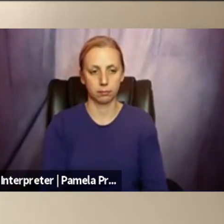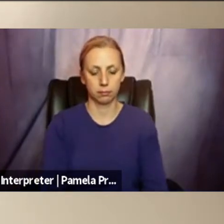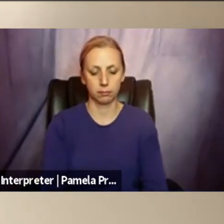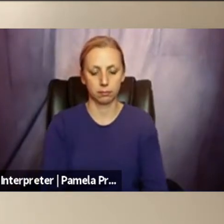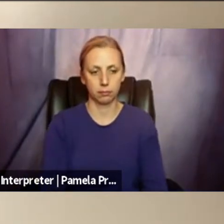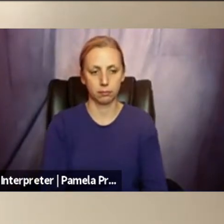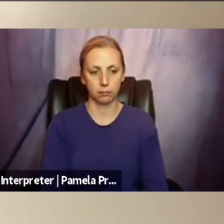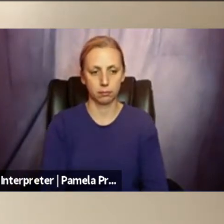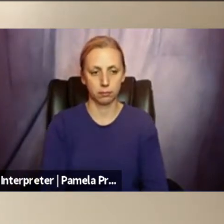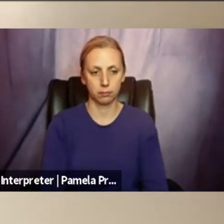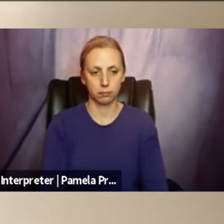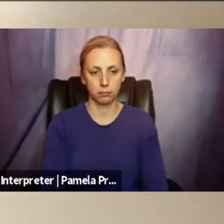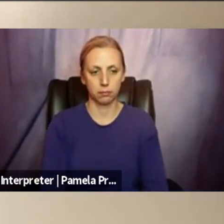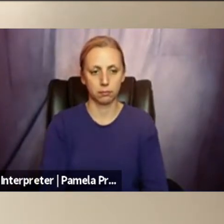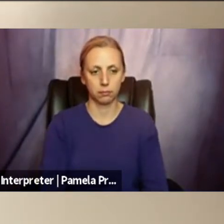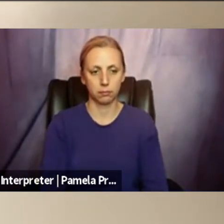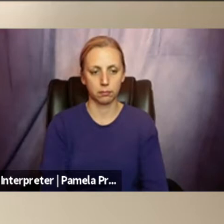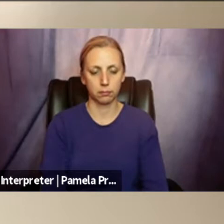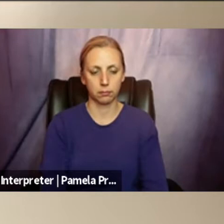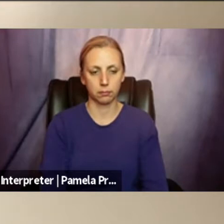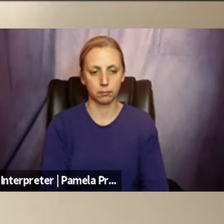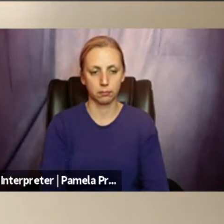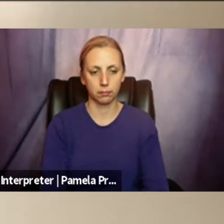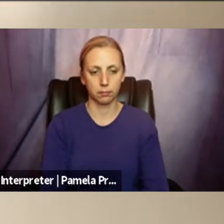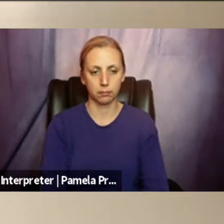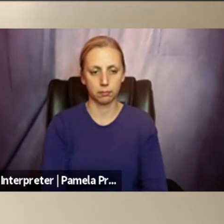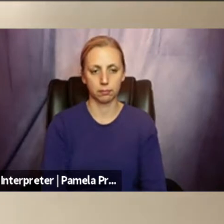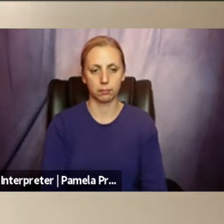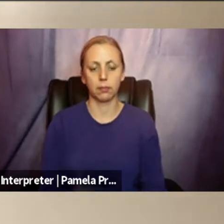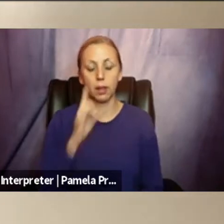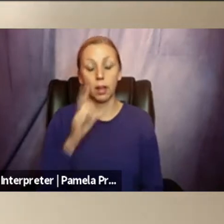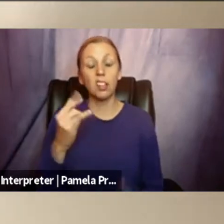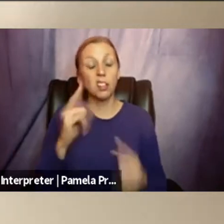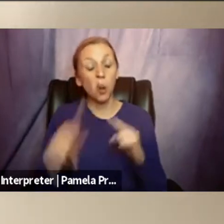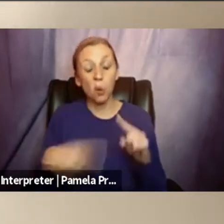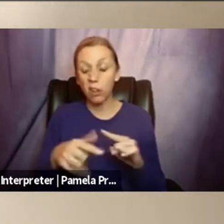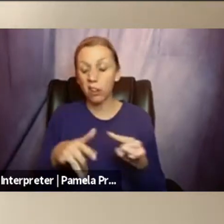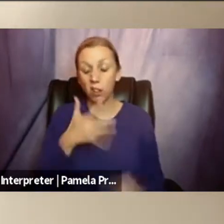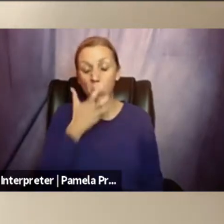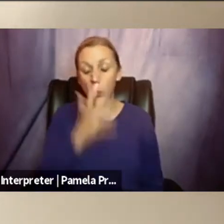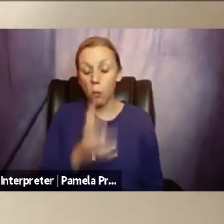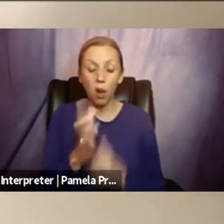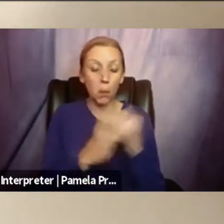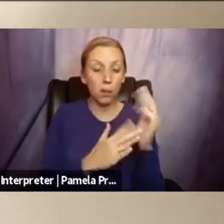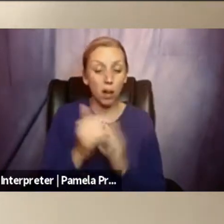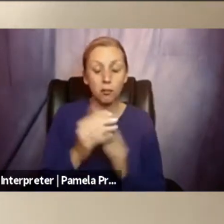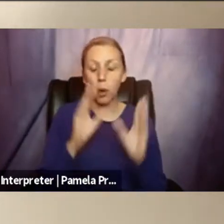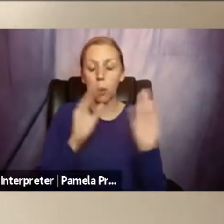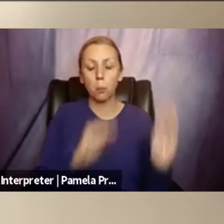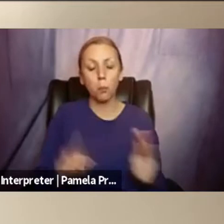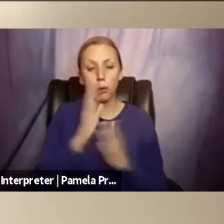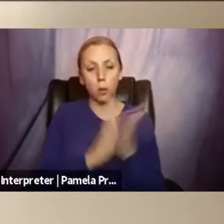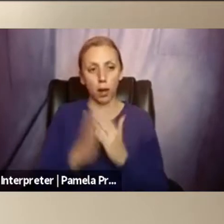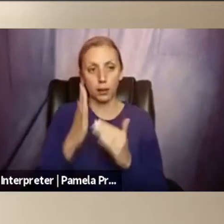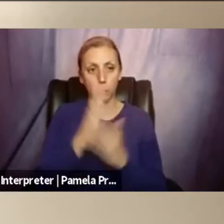So after you're feeling warm and comfortable, we ask that you move your hands to a part of your body that might be holding the most tension right now. So for